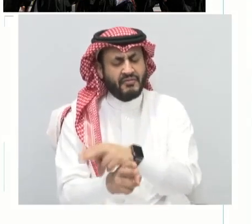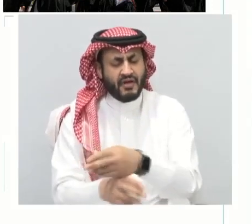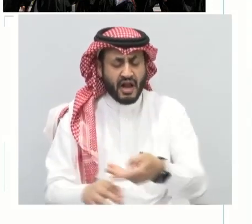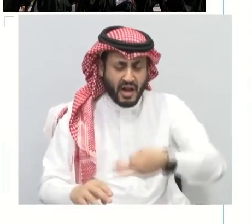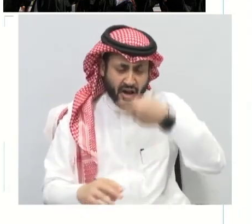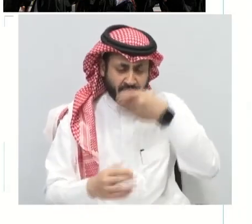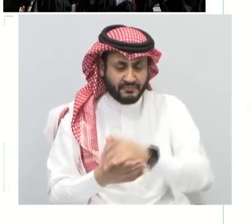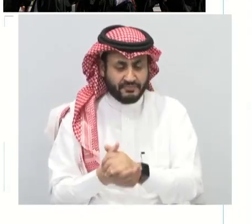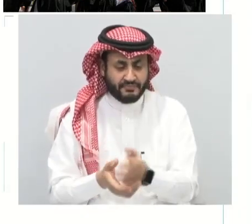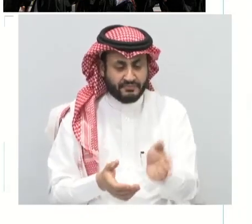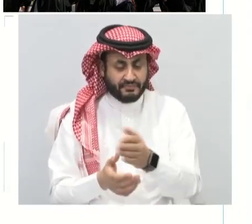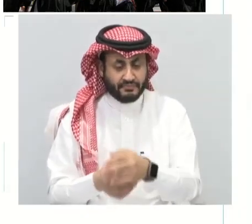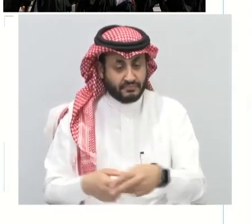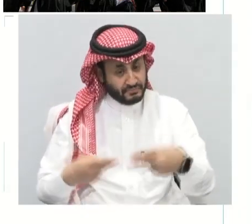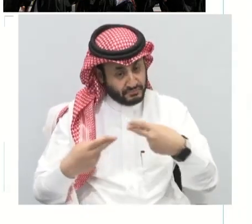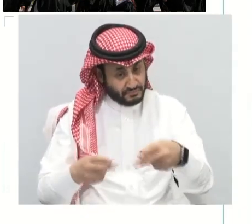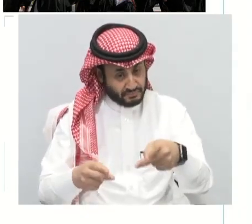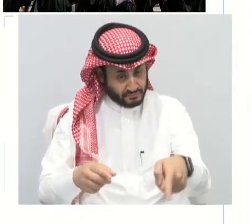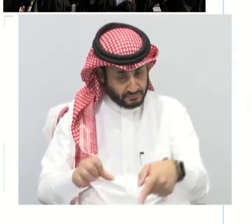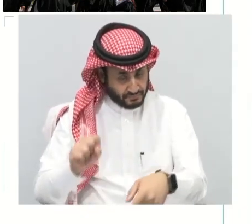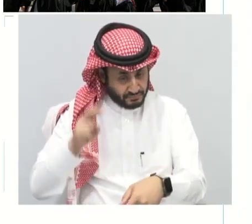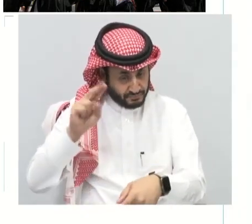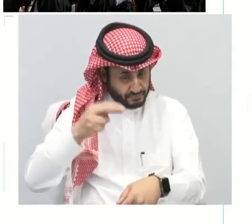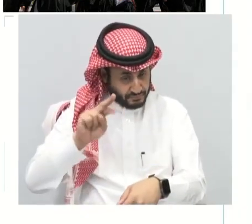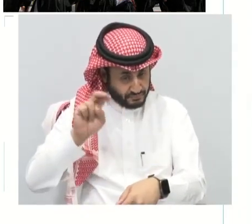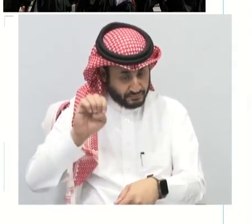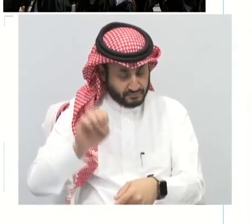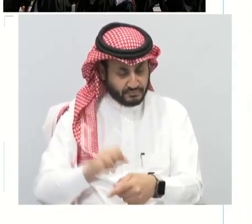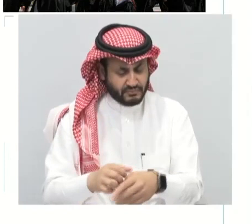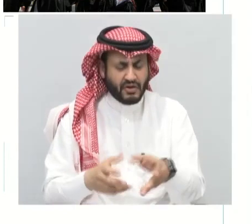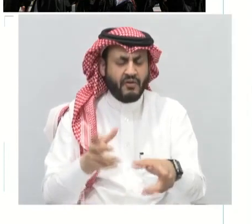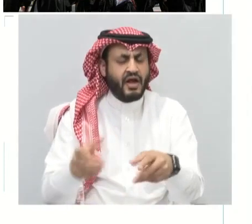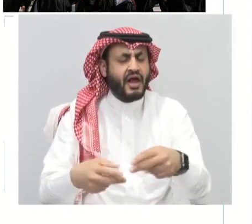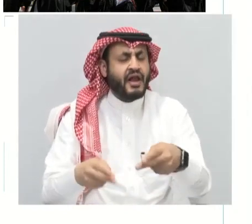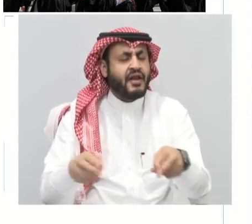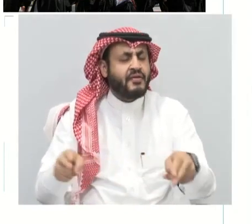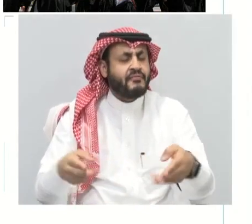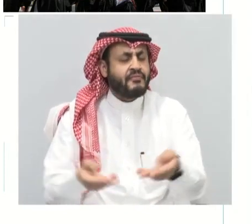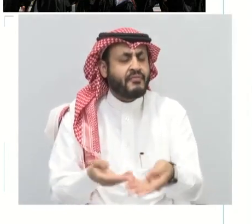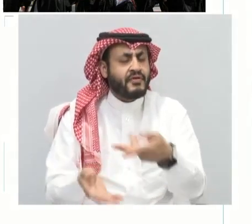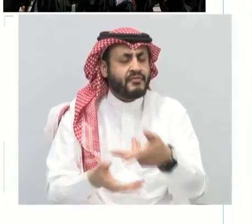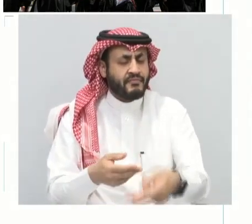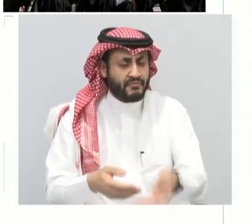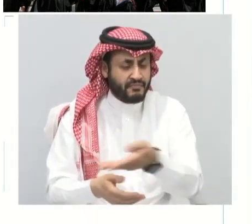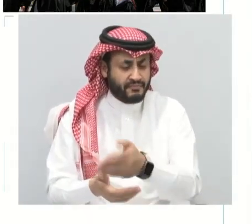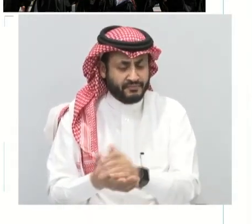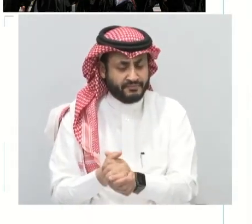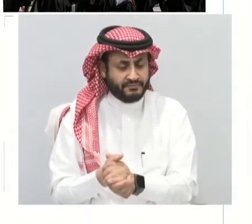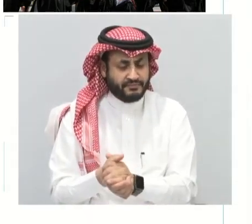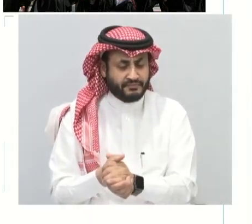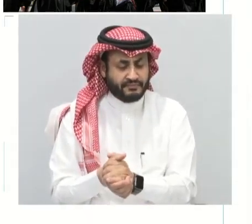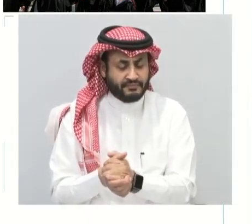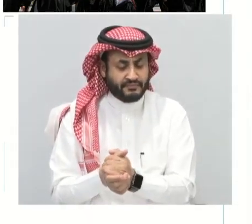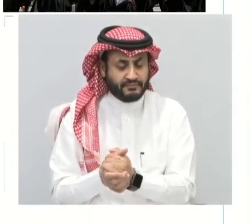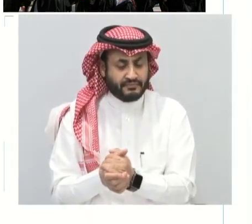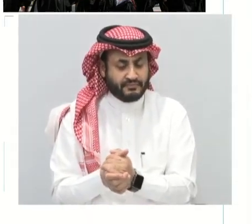pizza? You can answer like this. Sure, no problem. What kind of pizzas do you want me to bring? He might